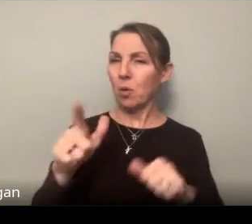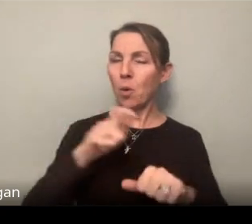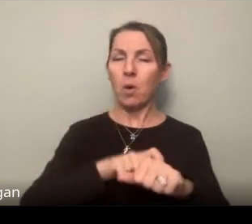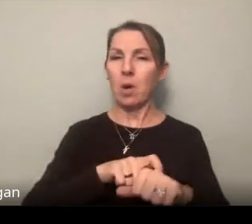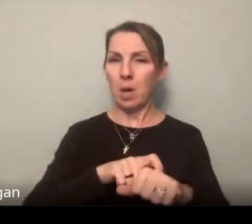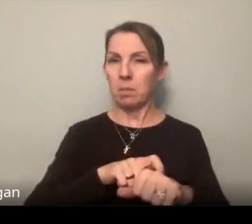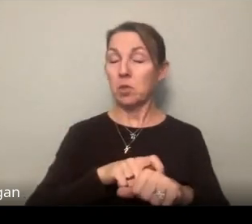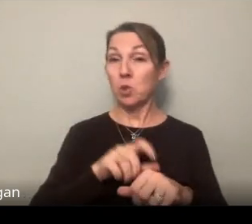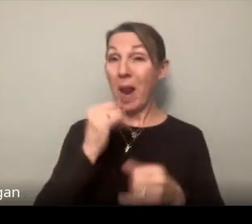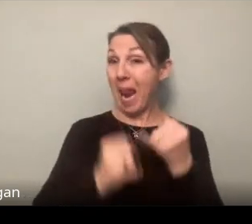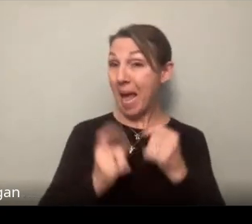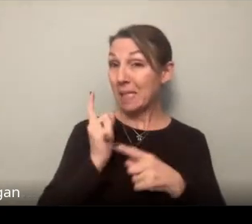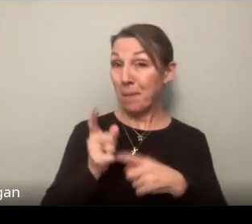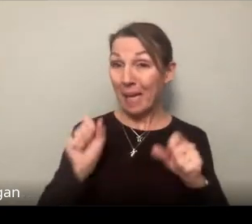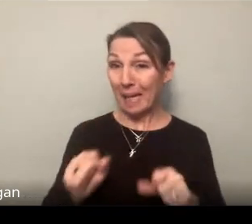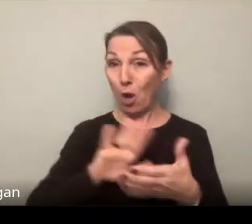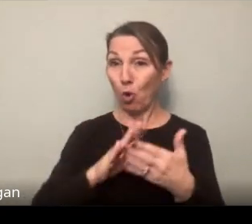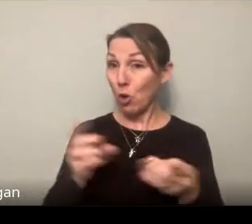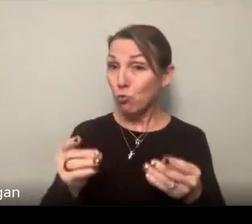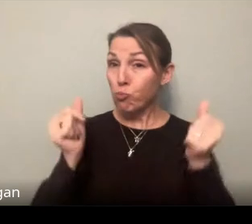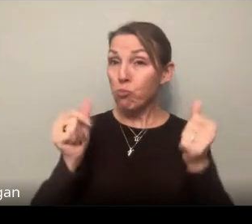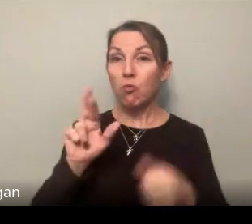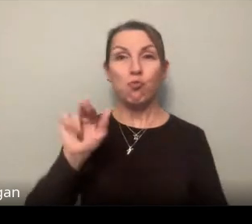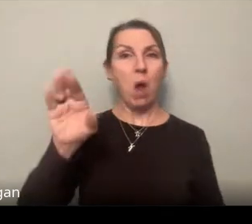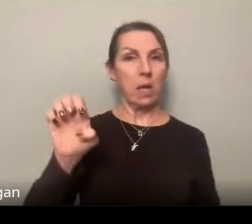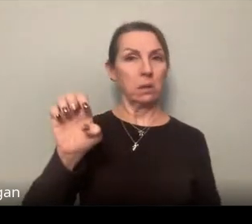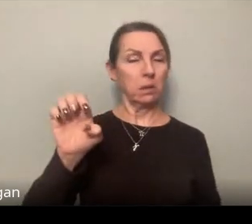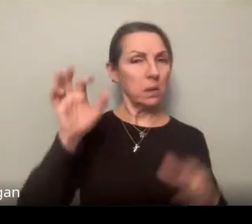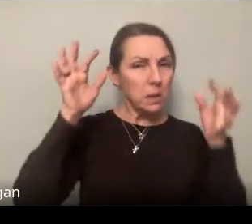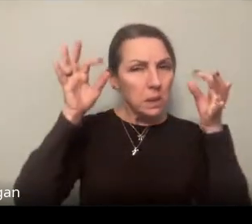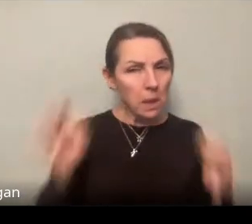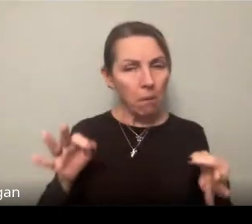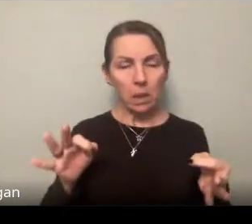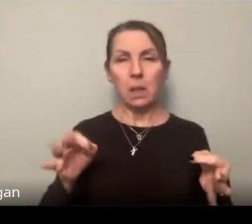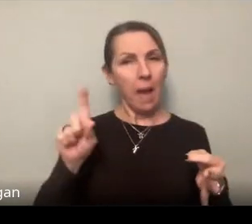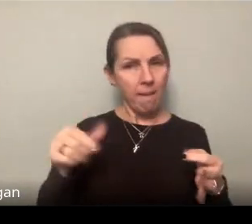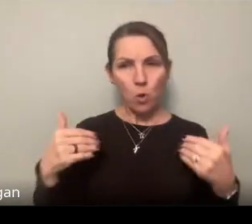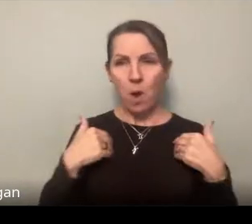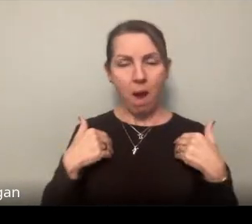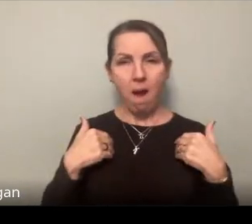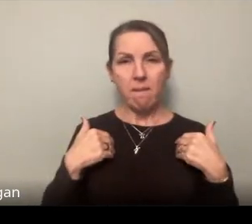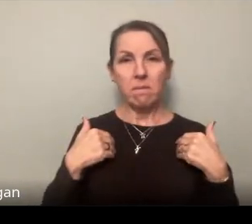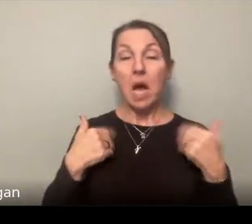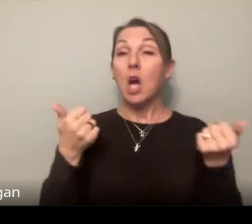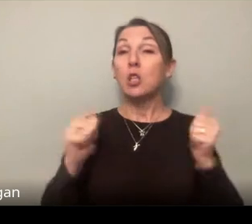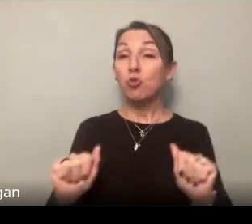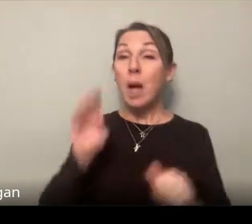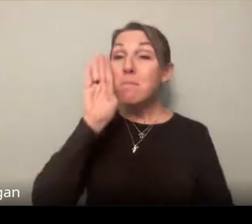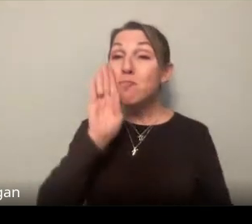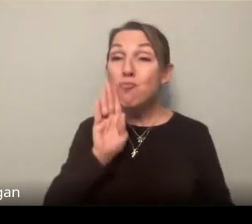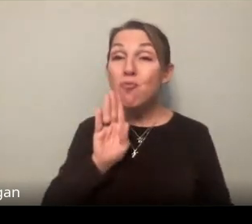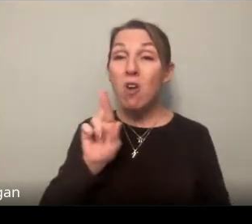at the last minute? Oh my gosh. So rice is definitely a staple. Sometimes I've been trying to do brown